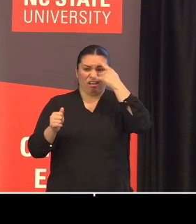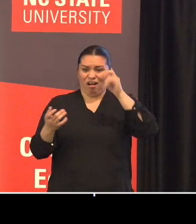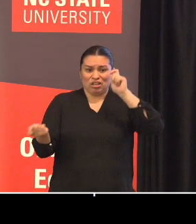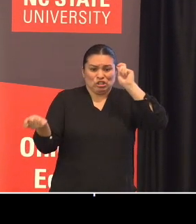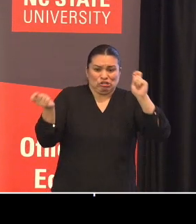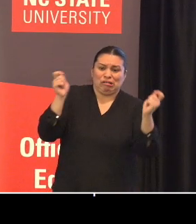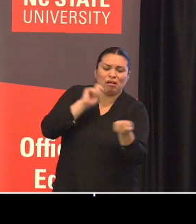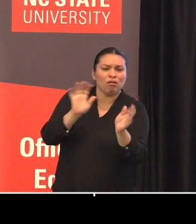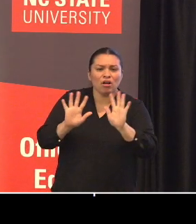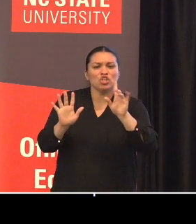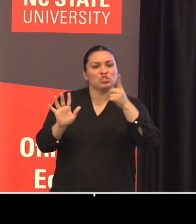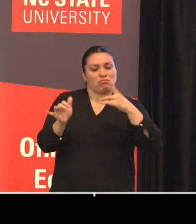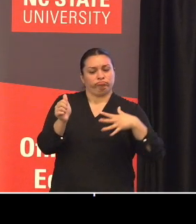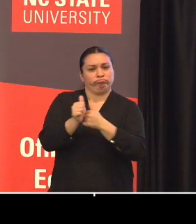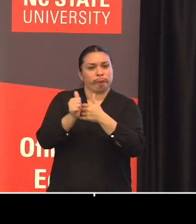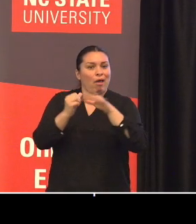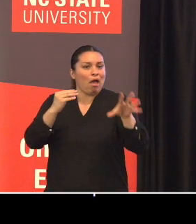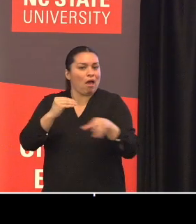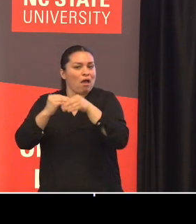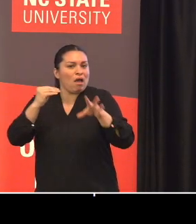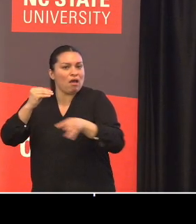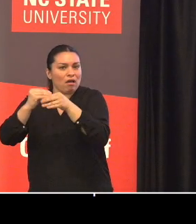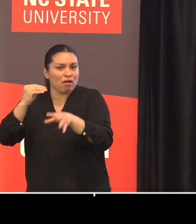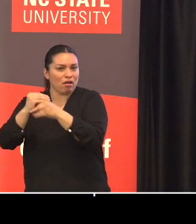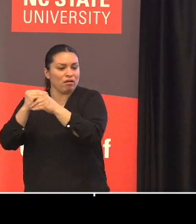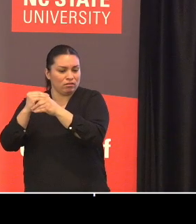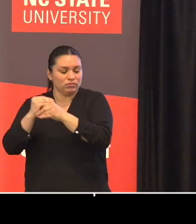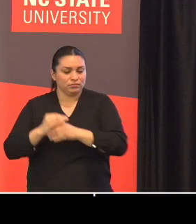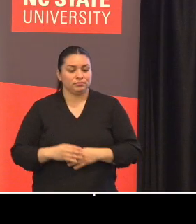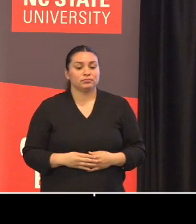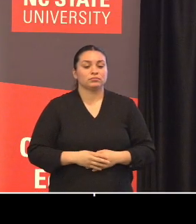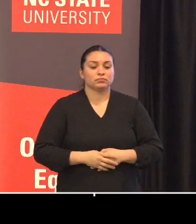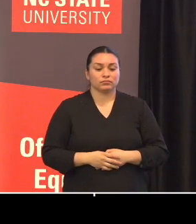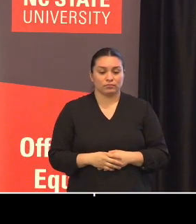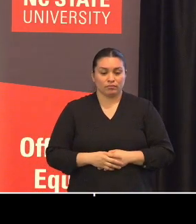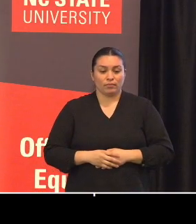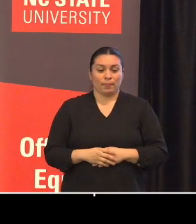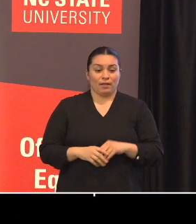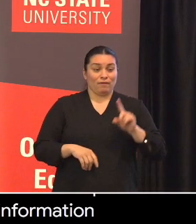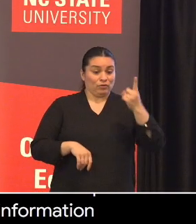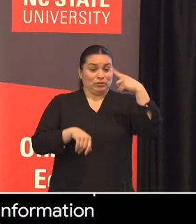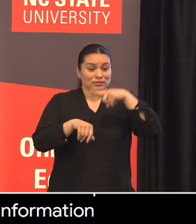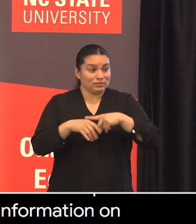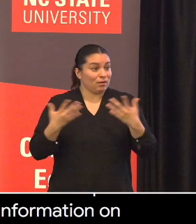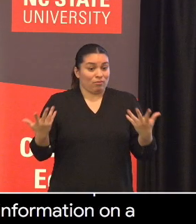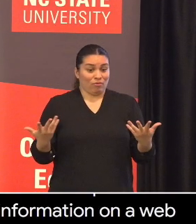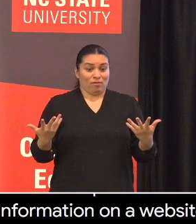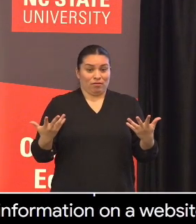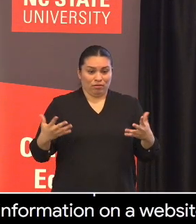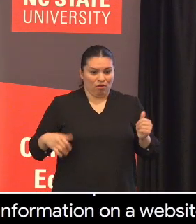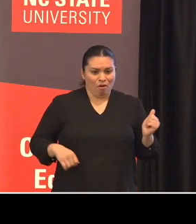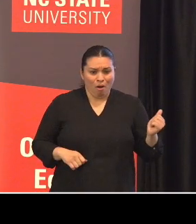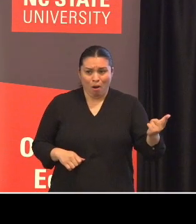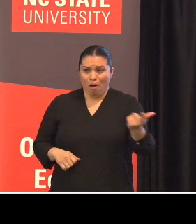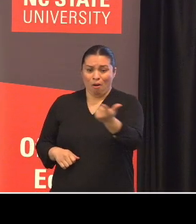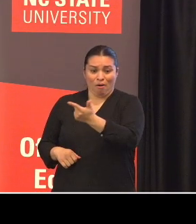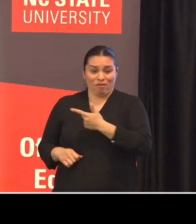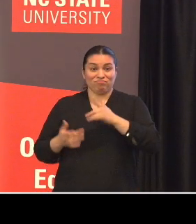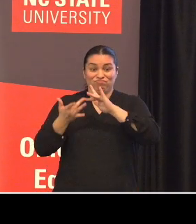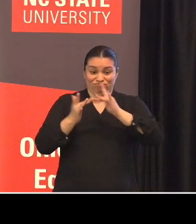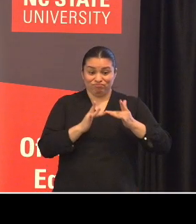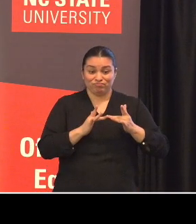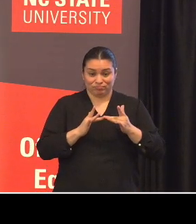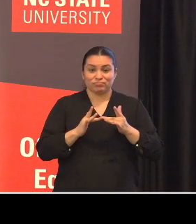now an expectation that all electronic information on a website or in an app